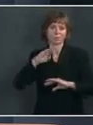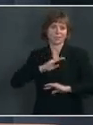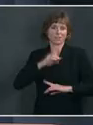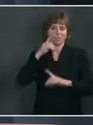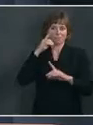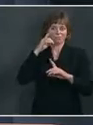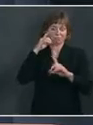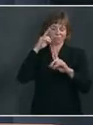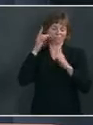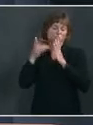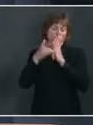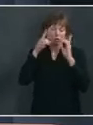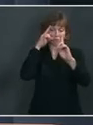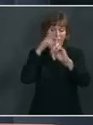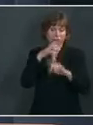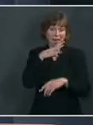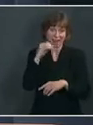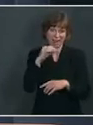end the conflict in Yemen.